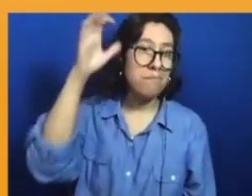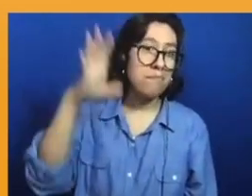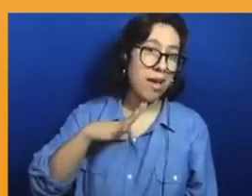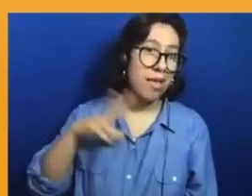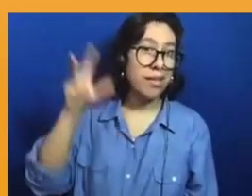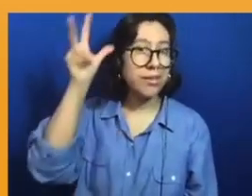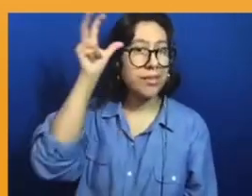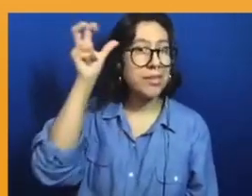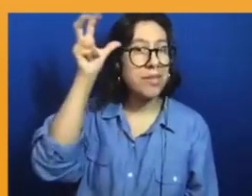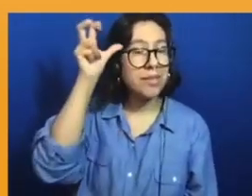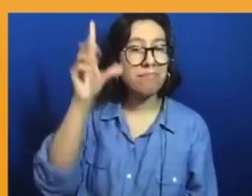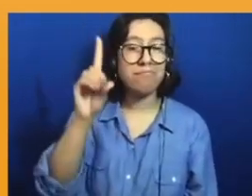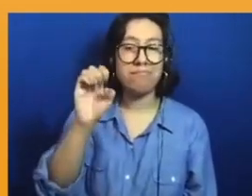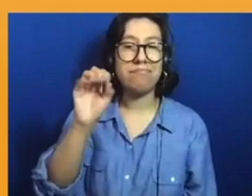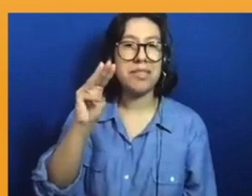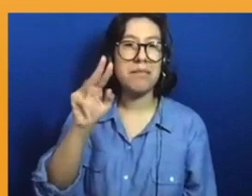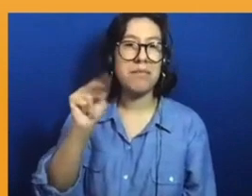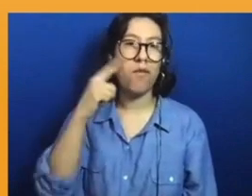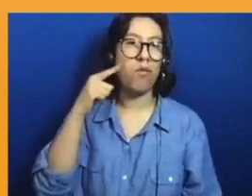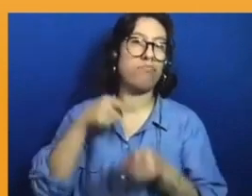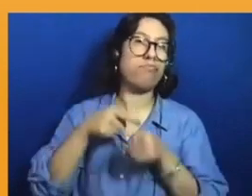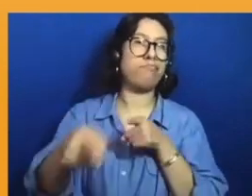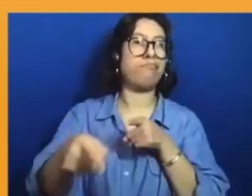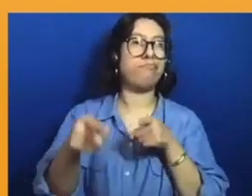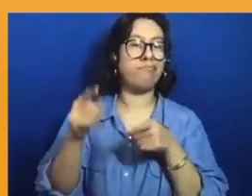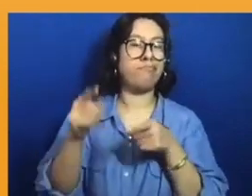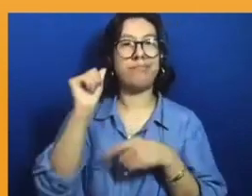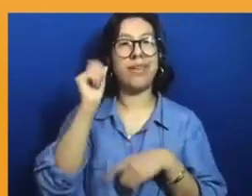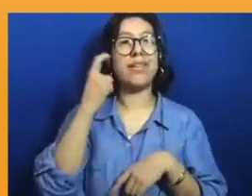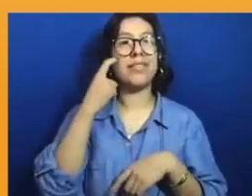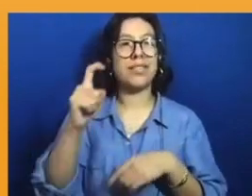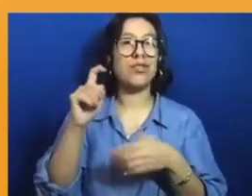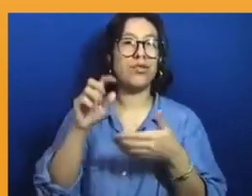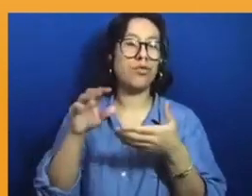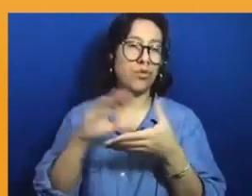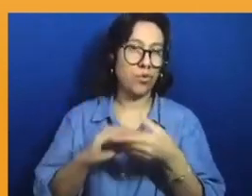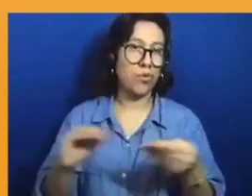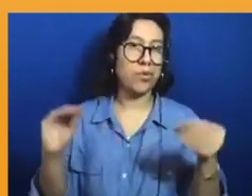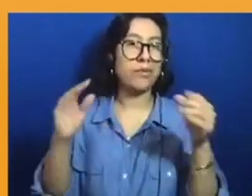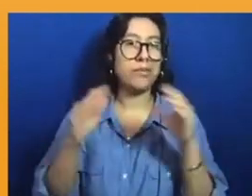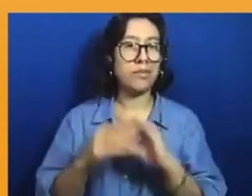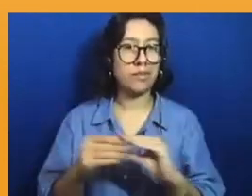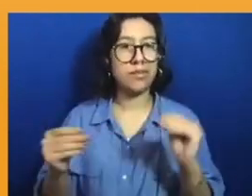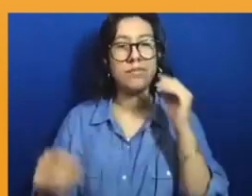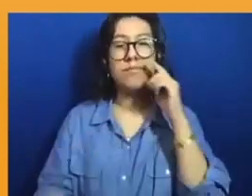stories, I find that it is even more